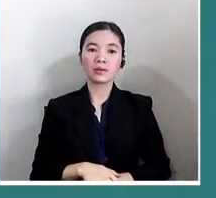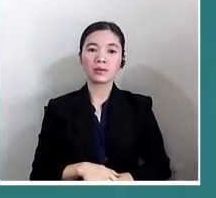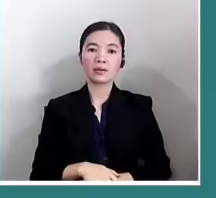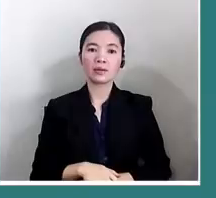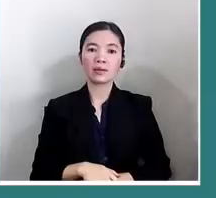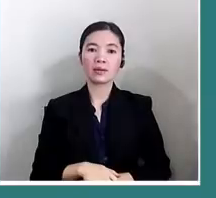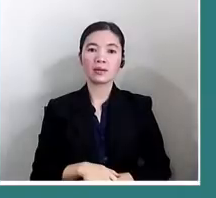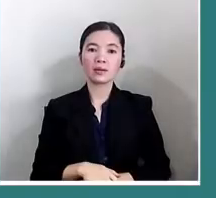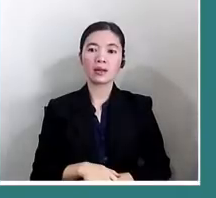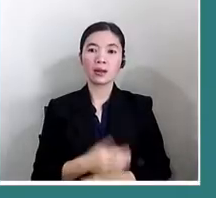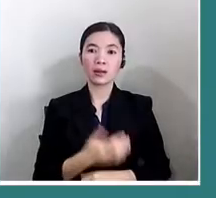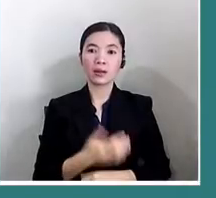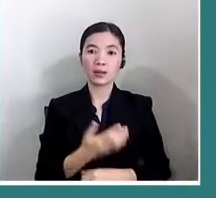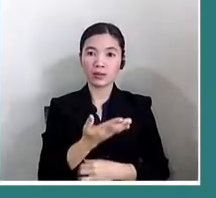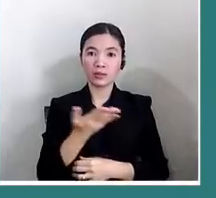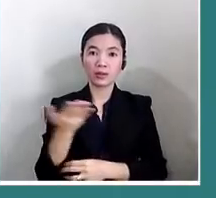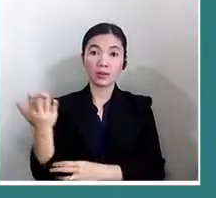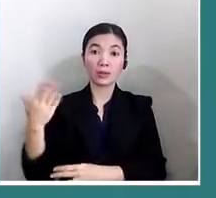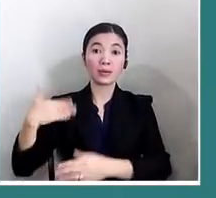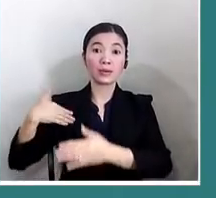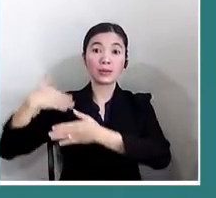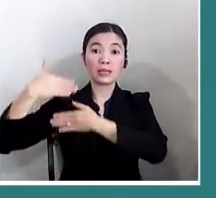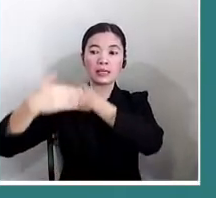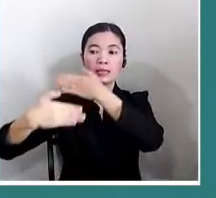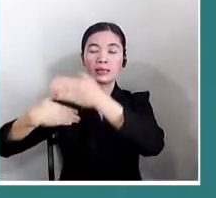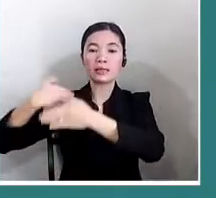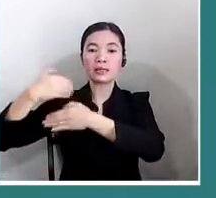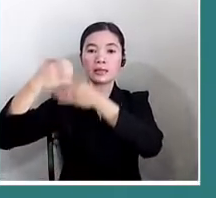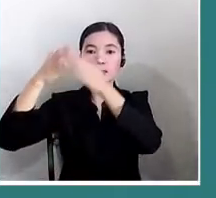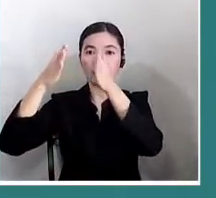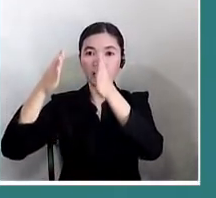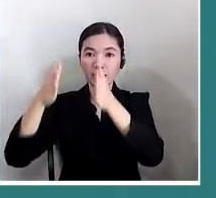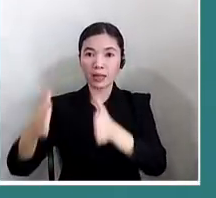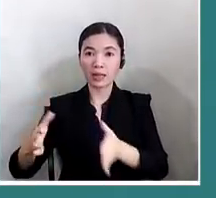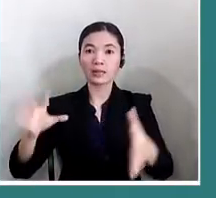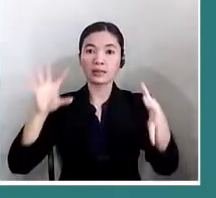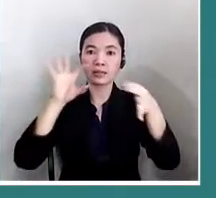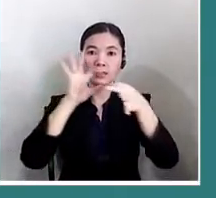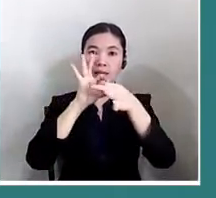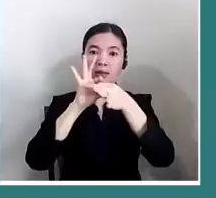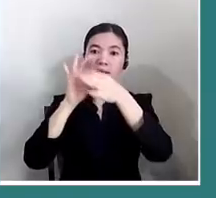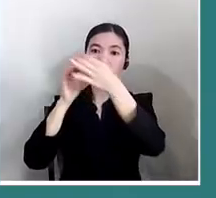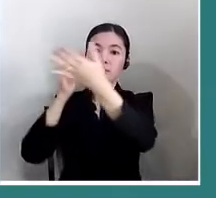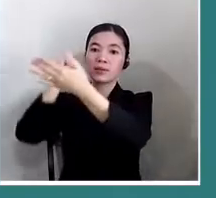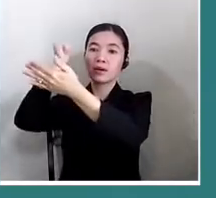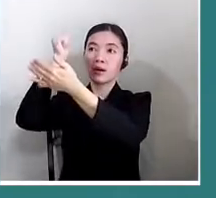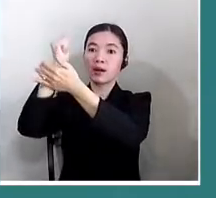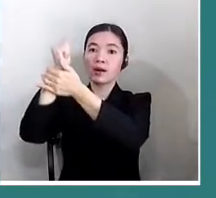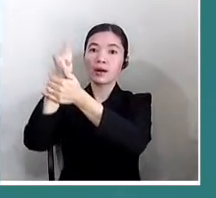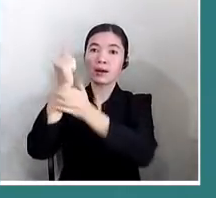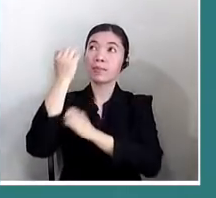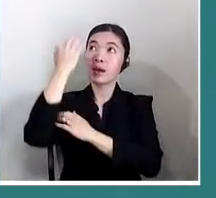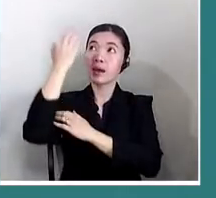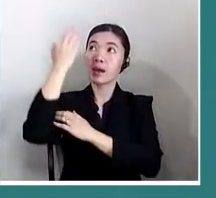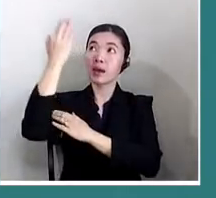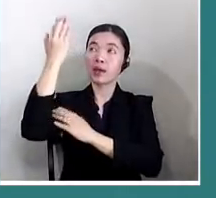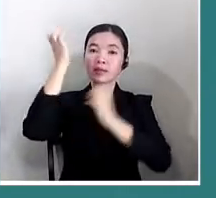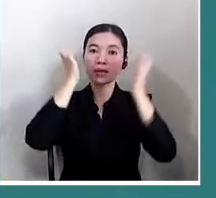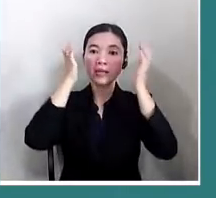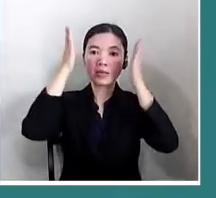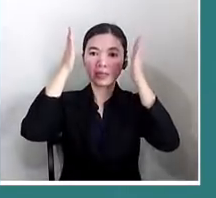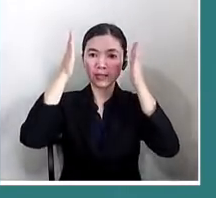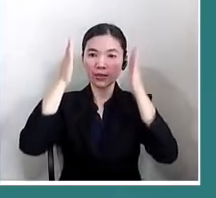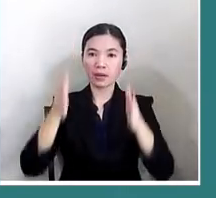Abraham, His servants, sons of Jacob, His